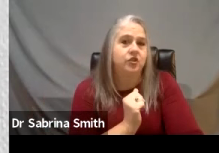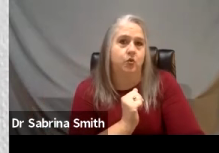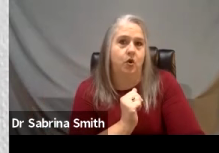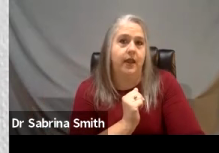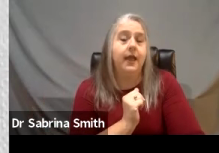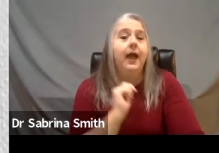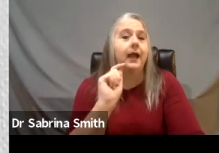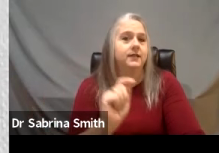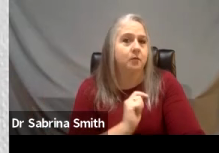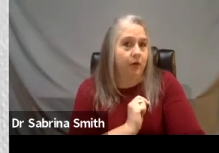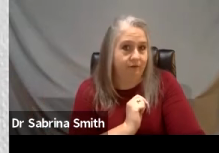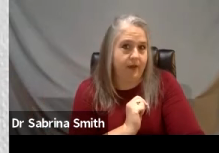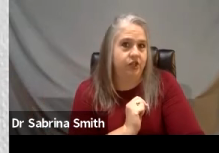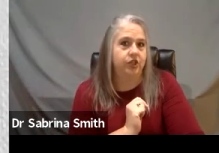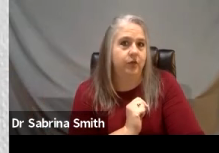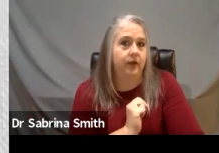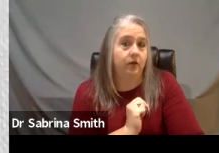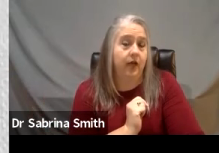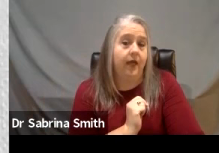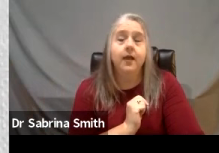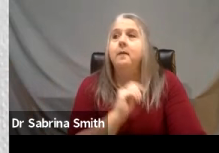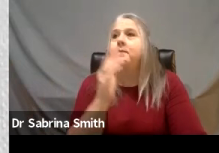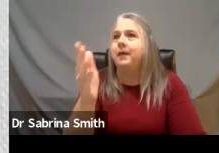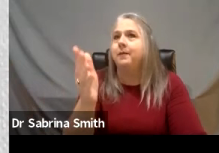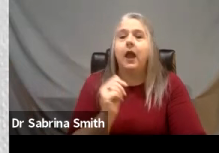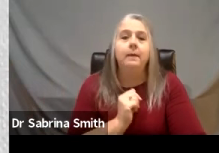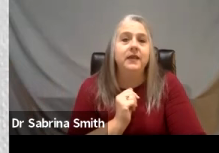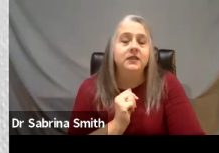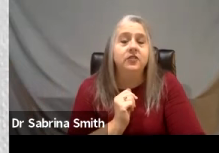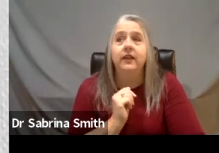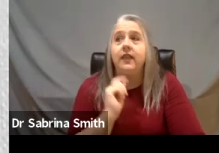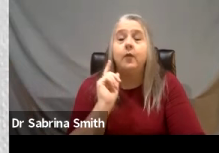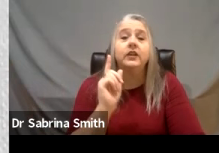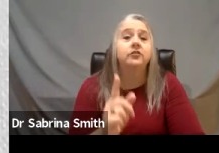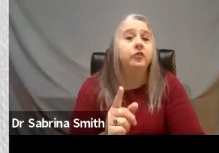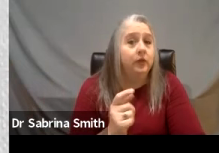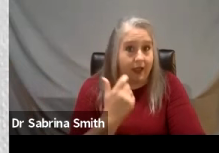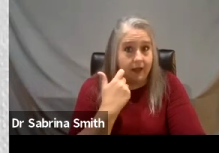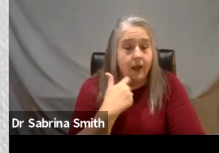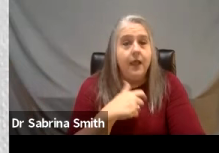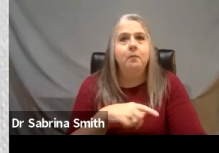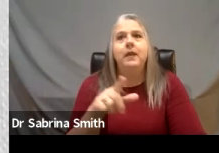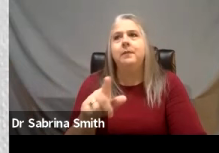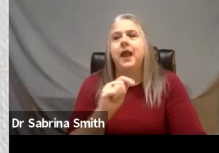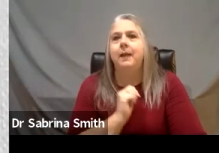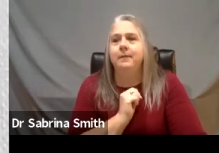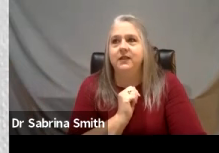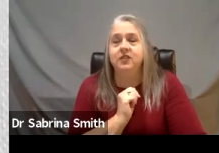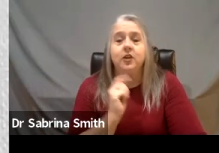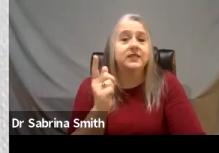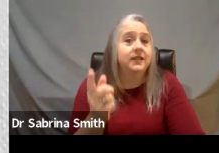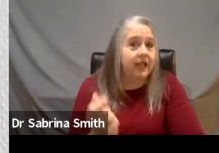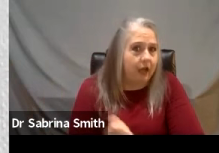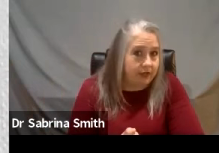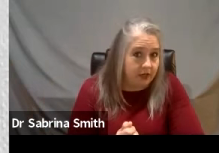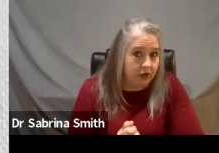that story had some more information to it, okay? Maybe I missed that they went to Food Line. Maybe I missed that it